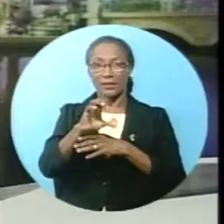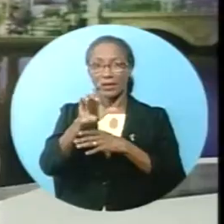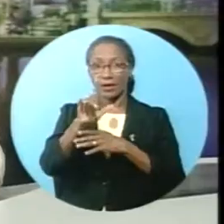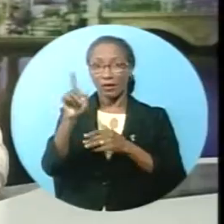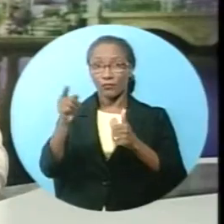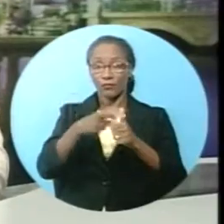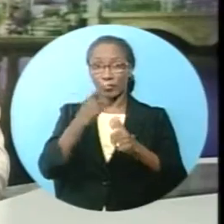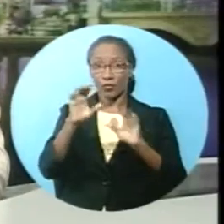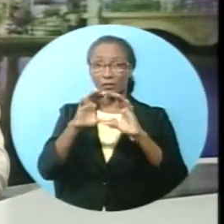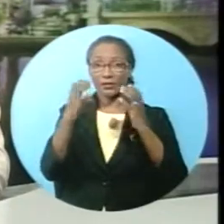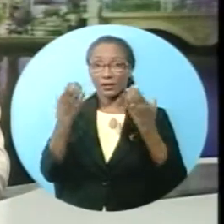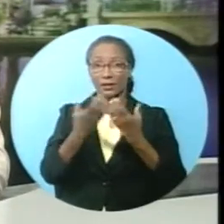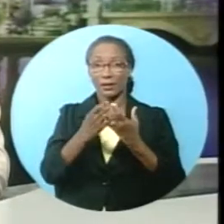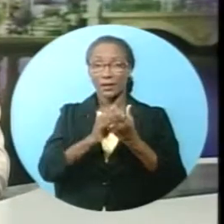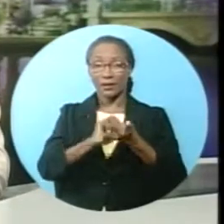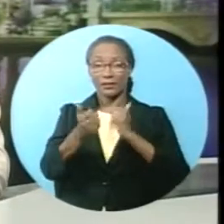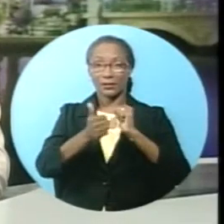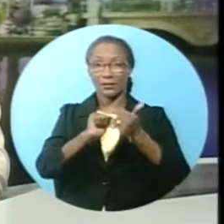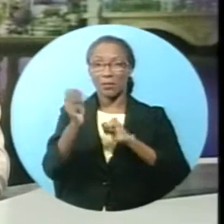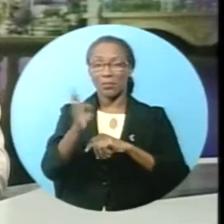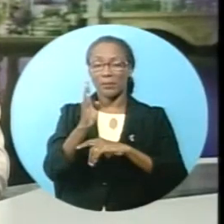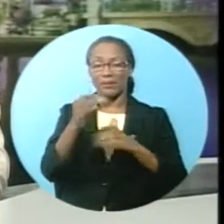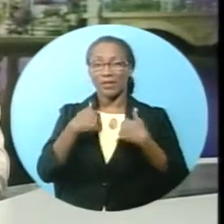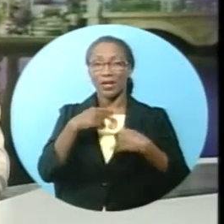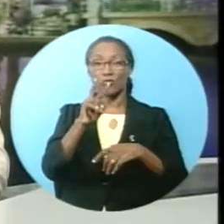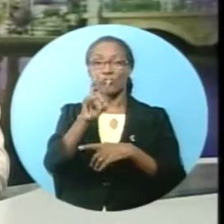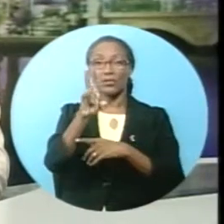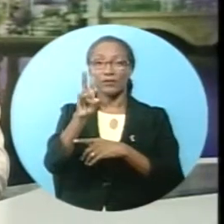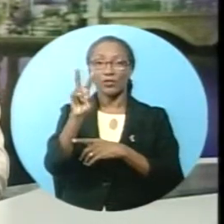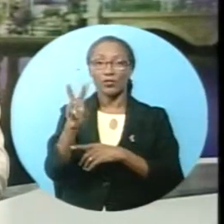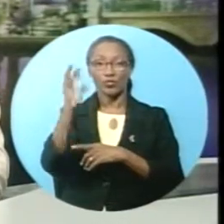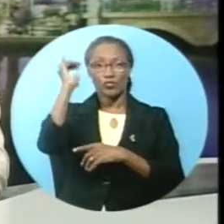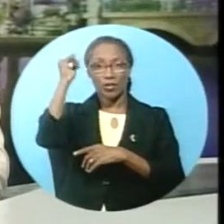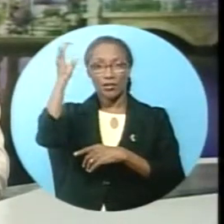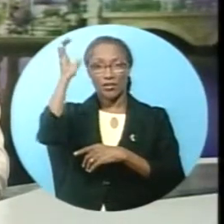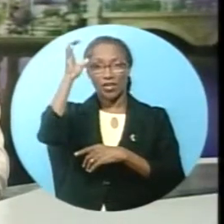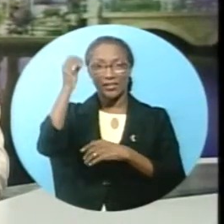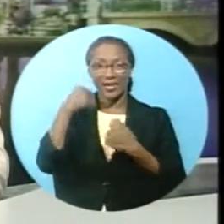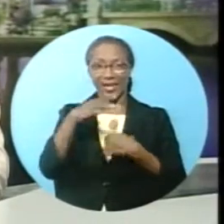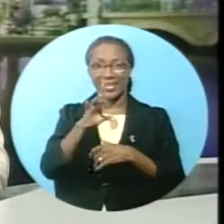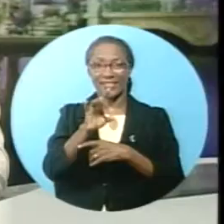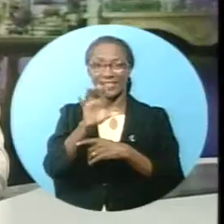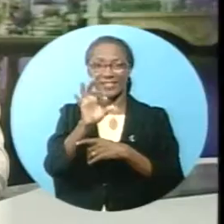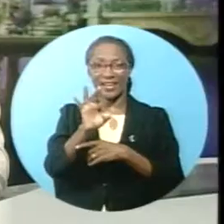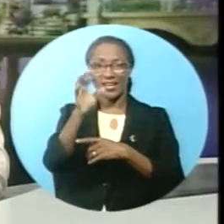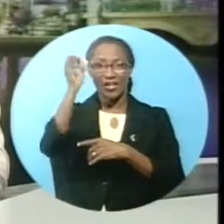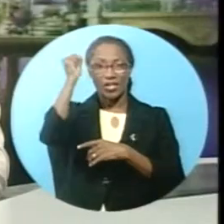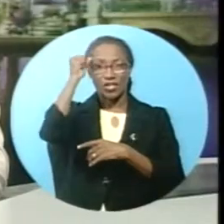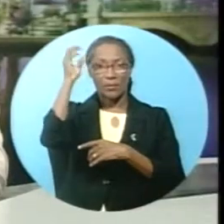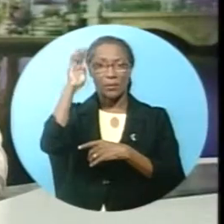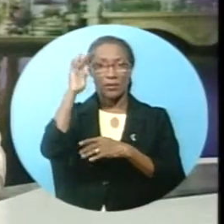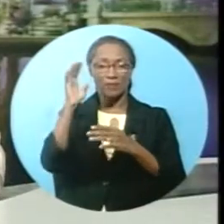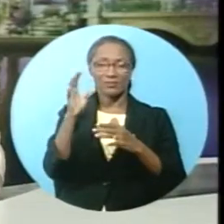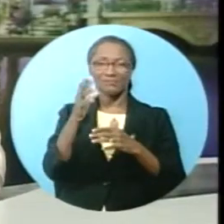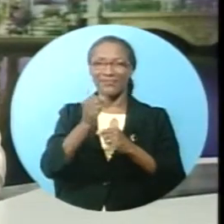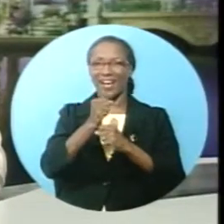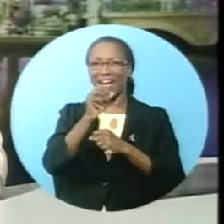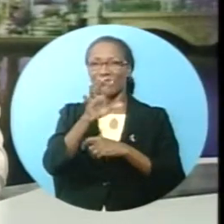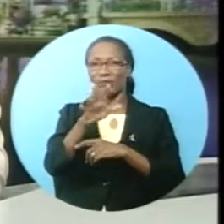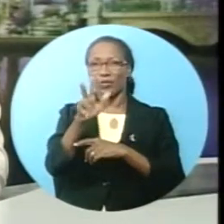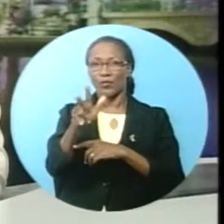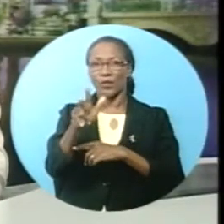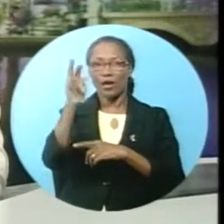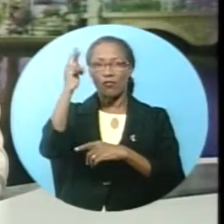made 272 in their second innings, with Jonathan Carter making 89. Shamar Brooks, he got 53, and Ralston Chase an